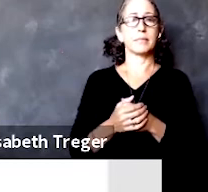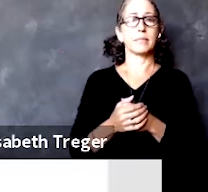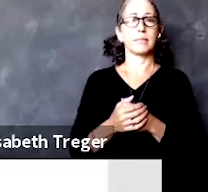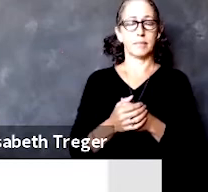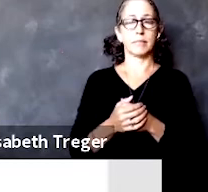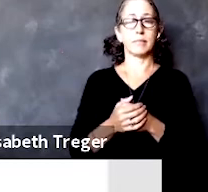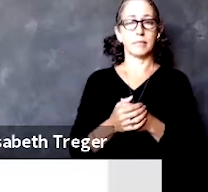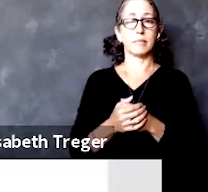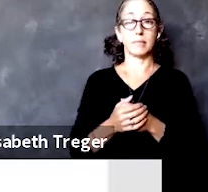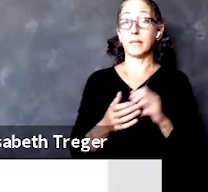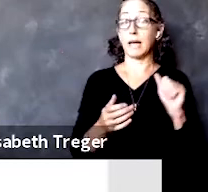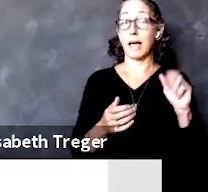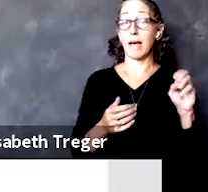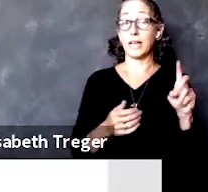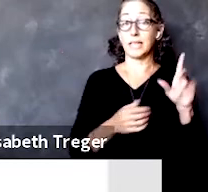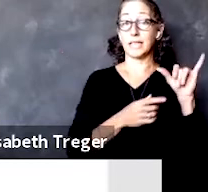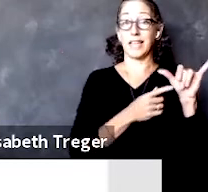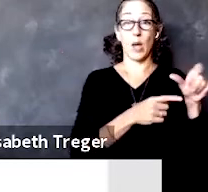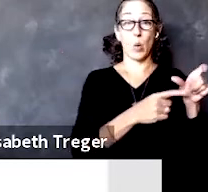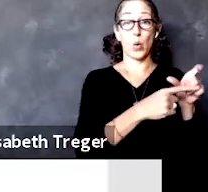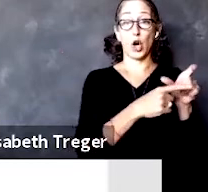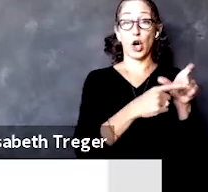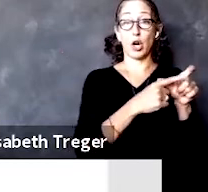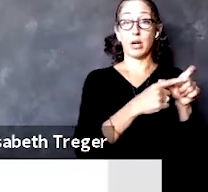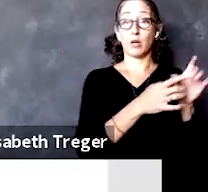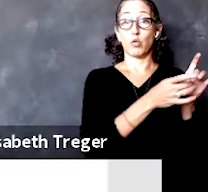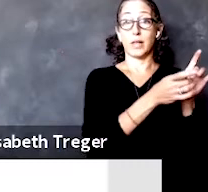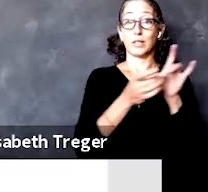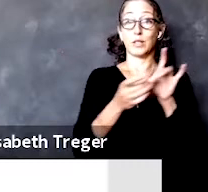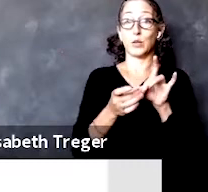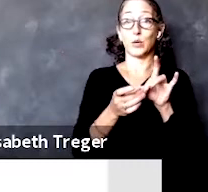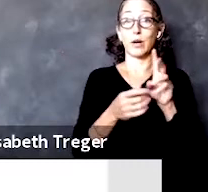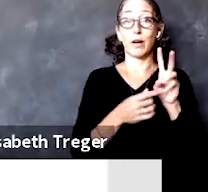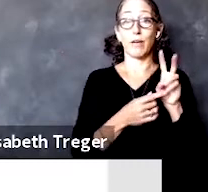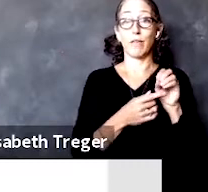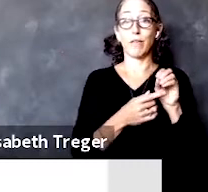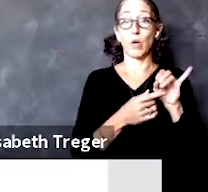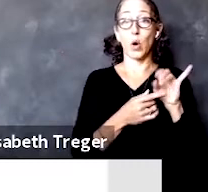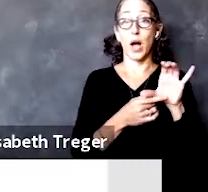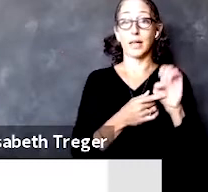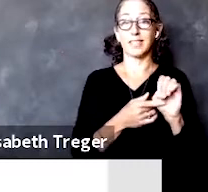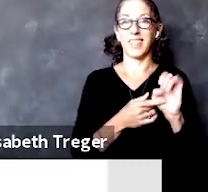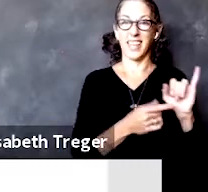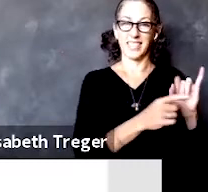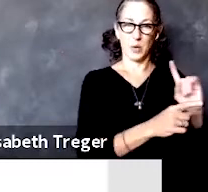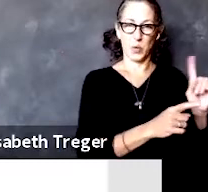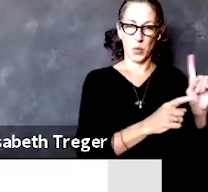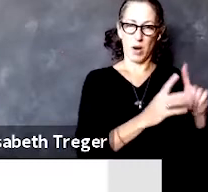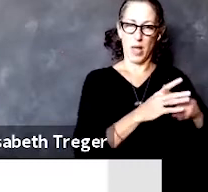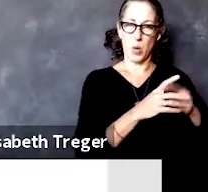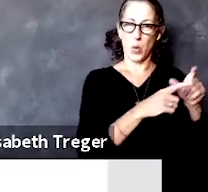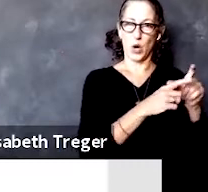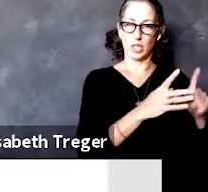actually comes from the word for voice. I really like word origins. And advocacy comes from the